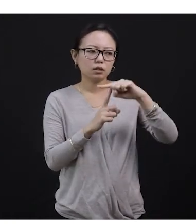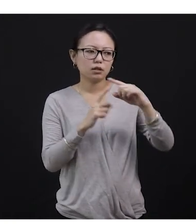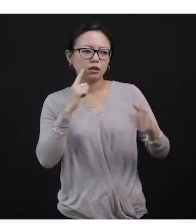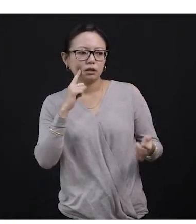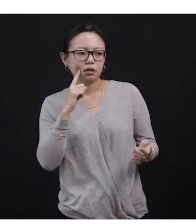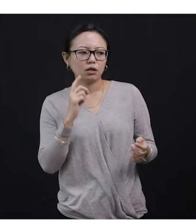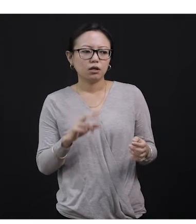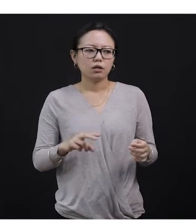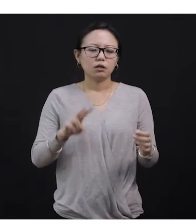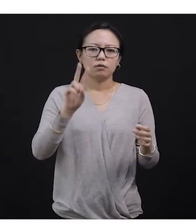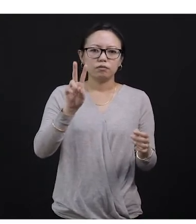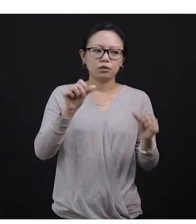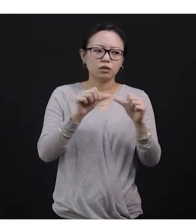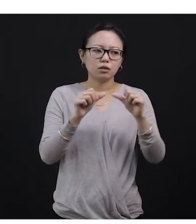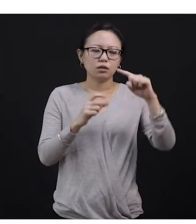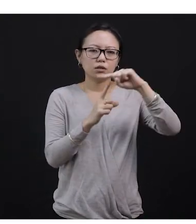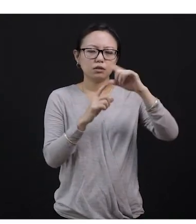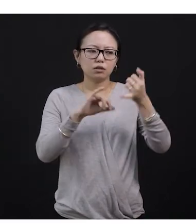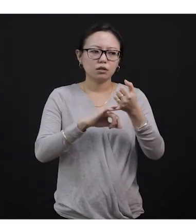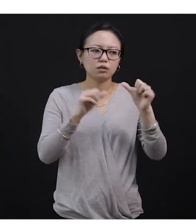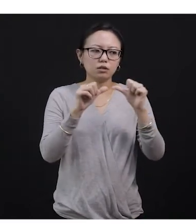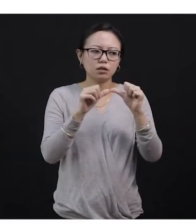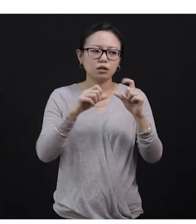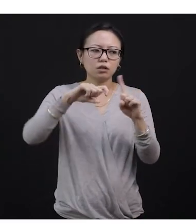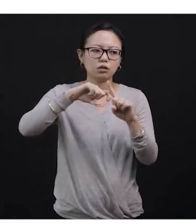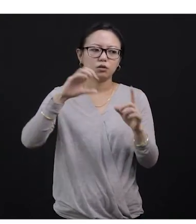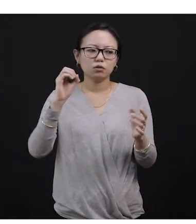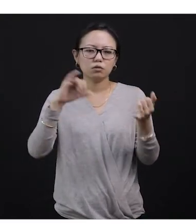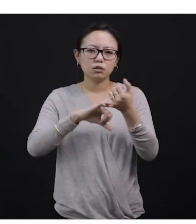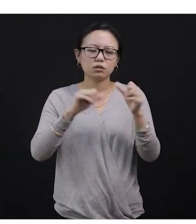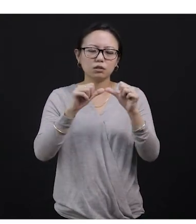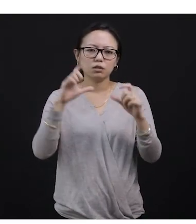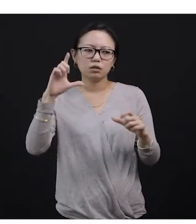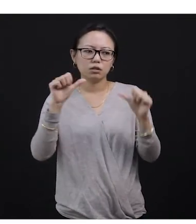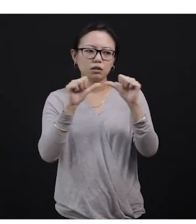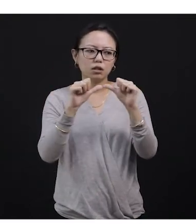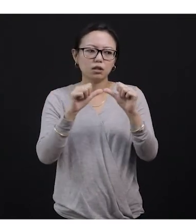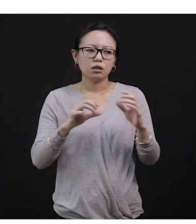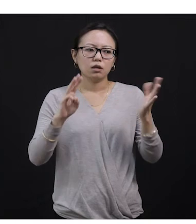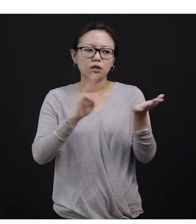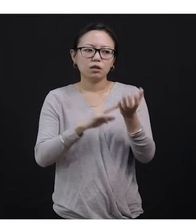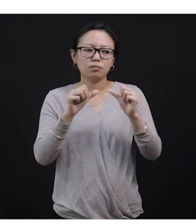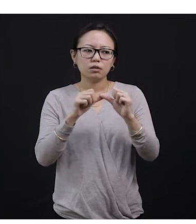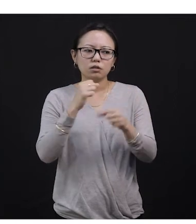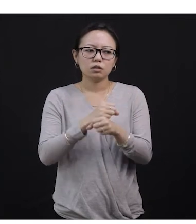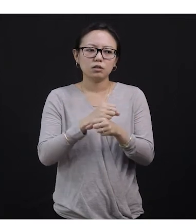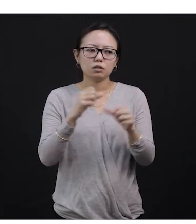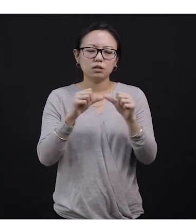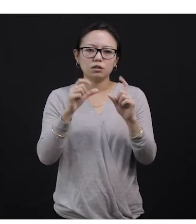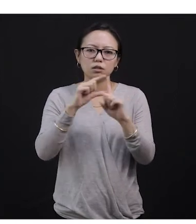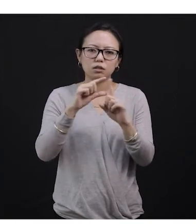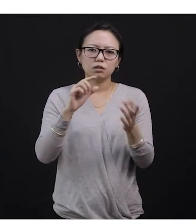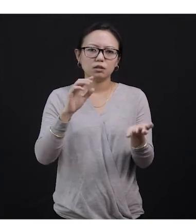of all these places, Magadha became the most powerful among all these kingdoms. All right, I will